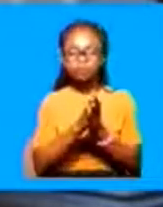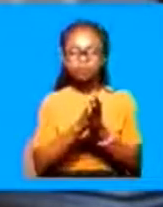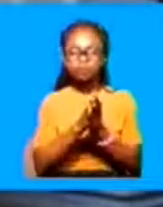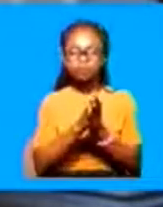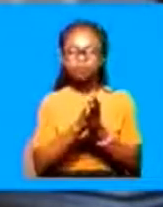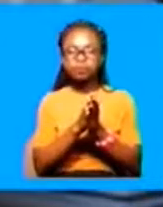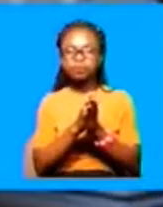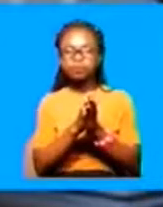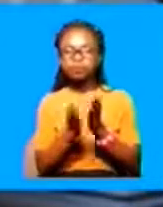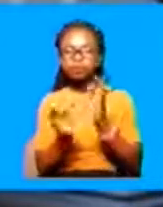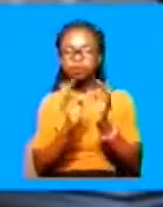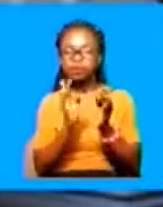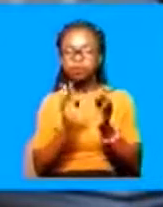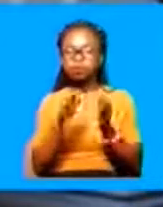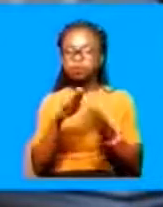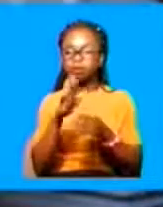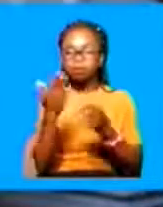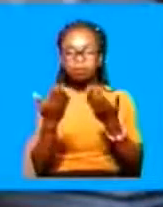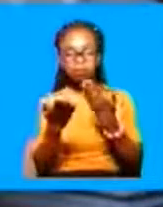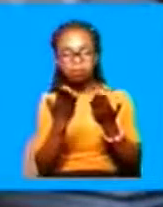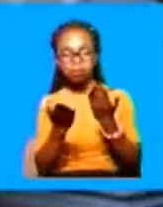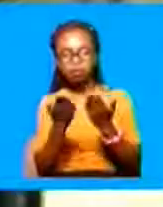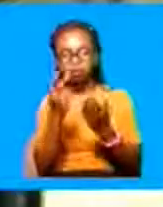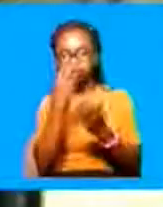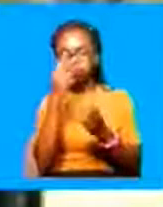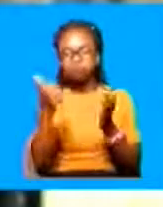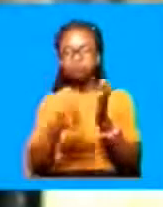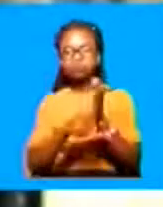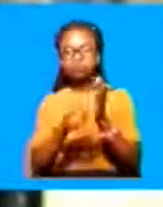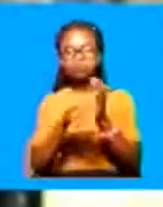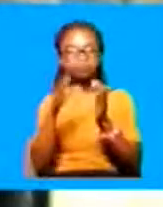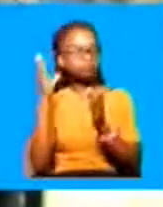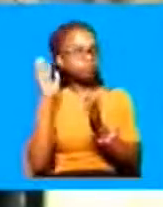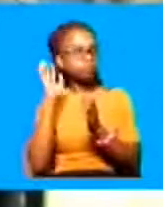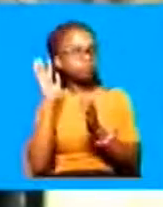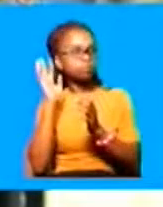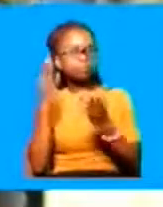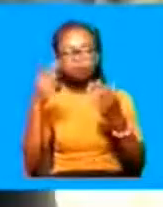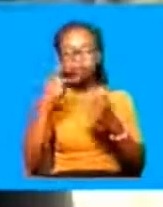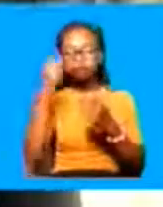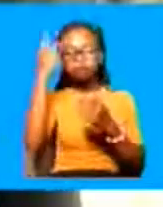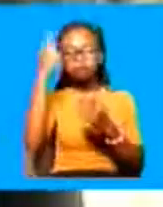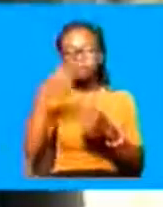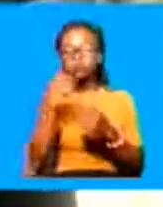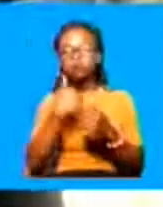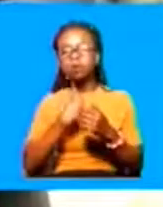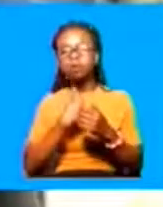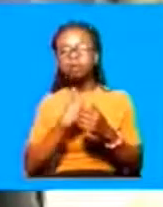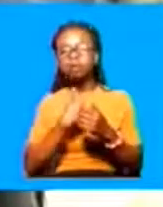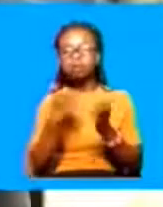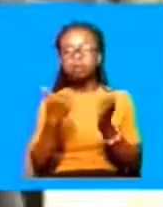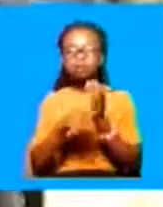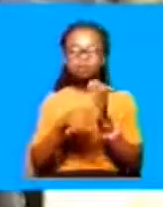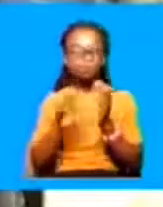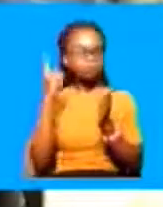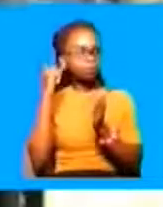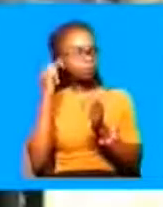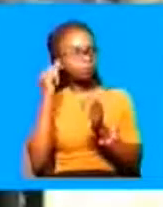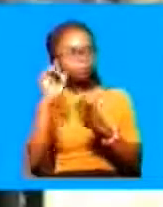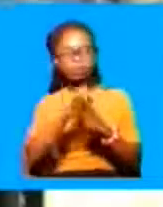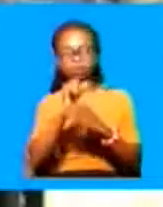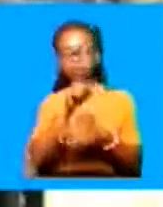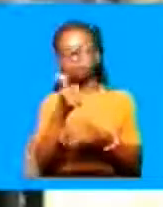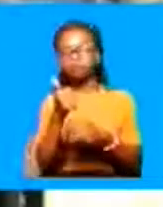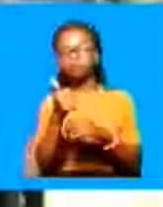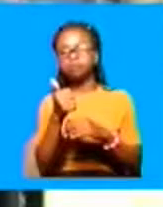ma wacho kokalo mano nyaka okel problem mar winjo mach. Jonyuol go eko manigi nyithindo man kod ng'ol obed mar koso winjo wach kata